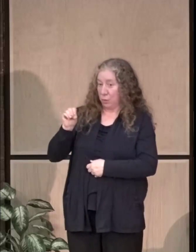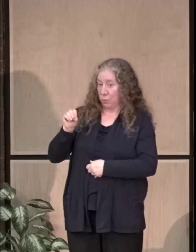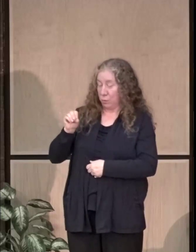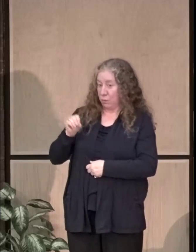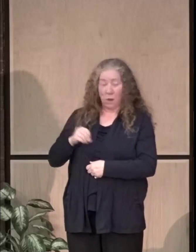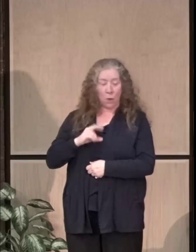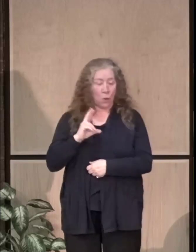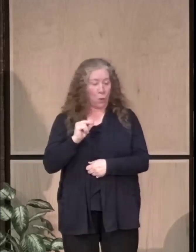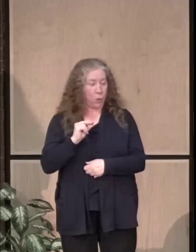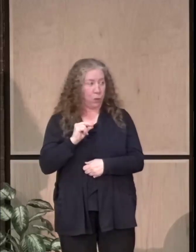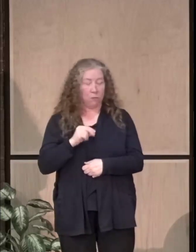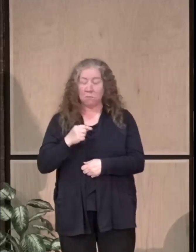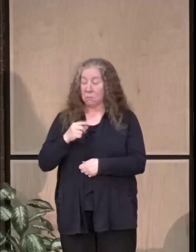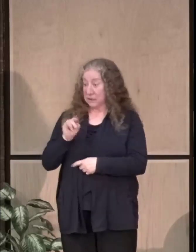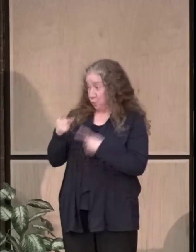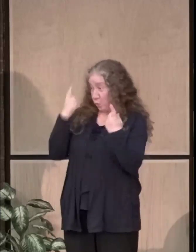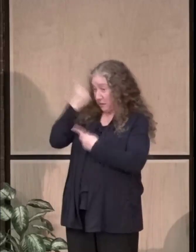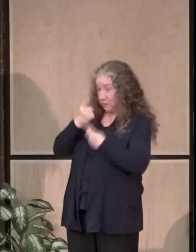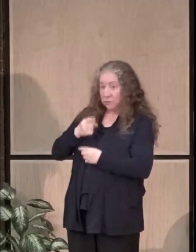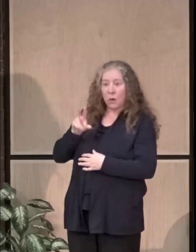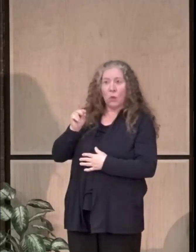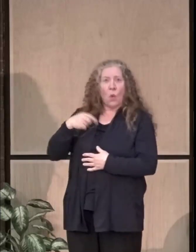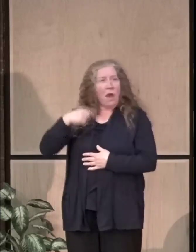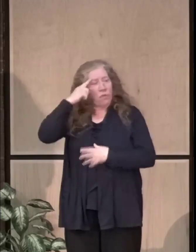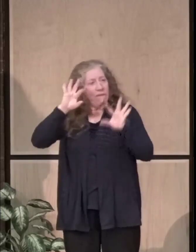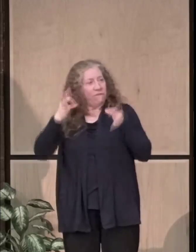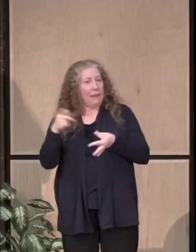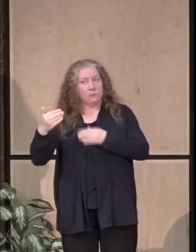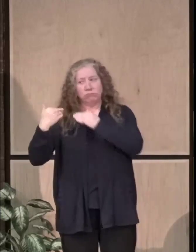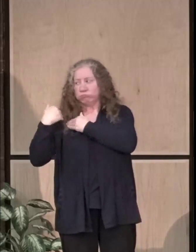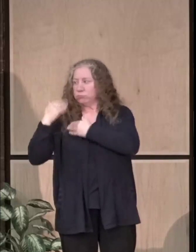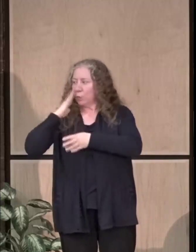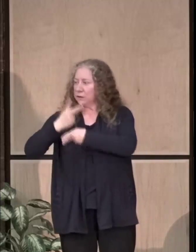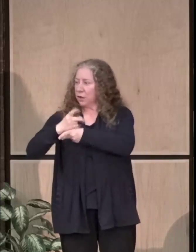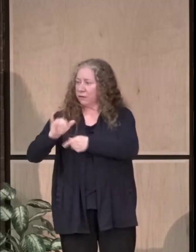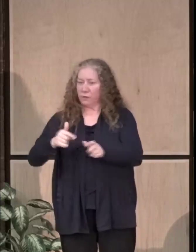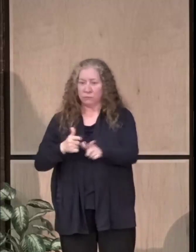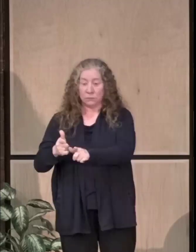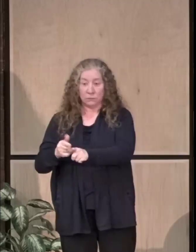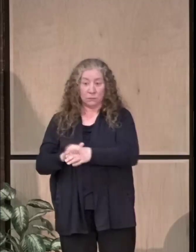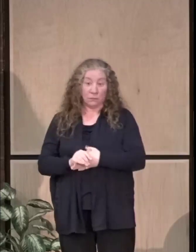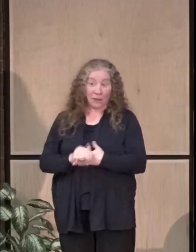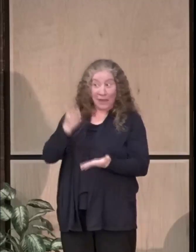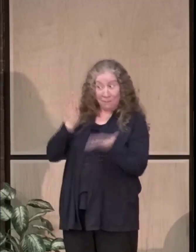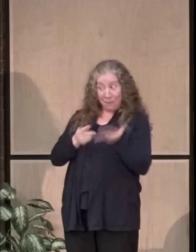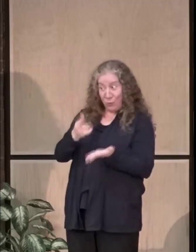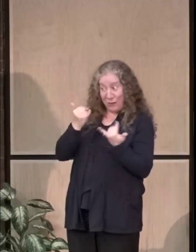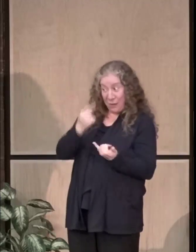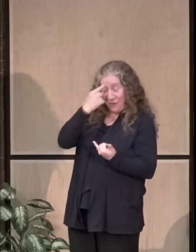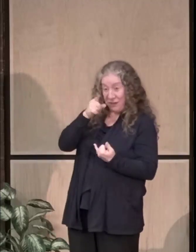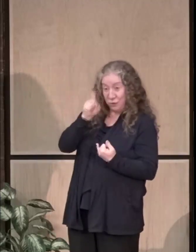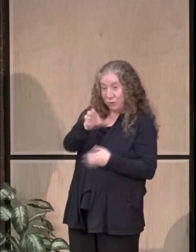it? No, due to the agreement that the family was going to remove the firearms, no. Would it have been preferable to store them at the Saco